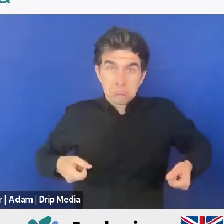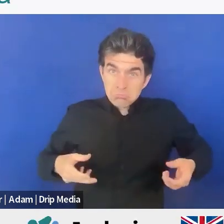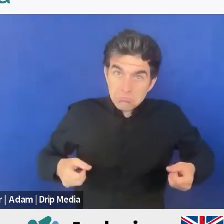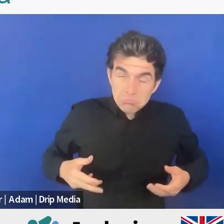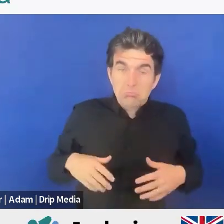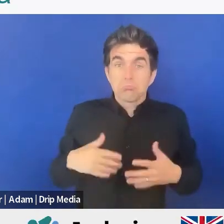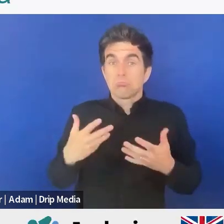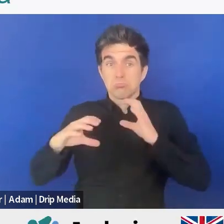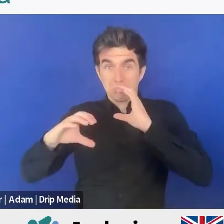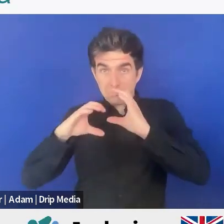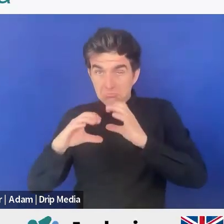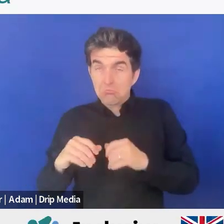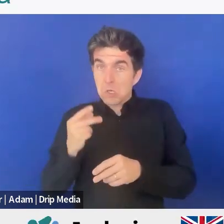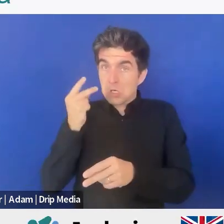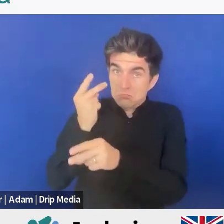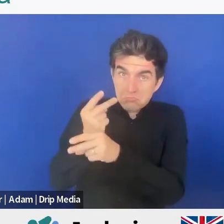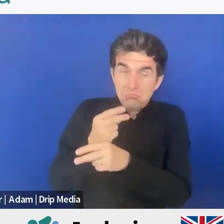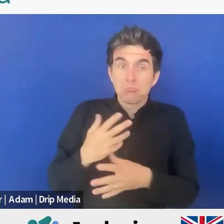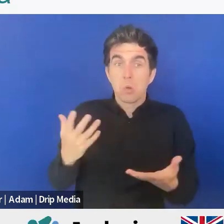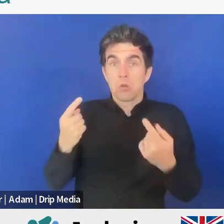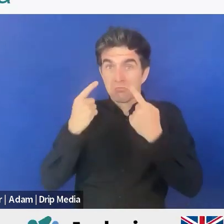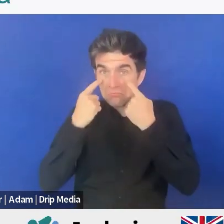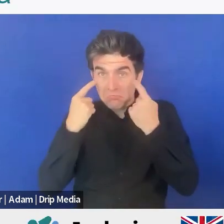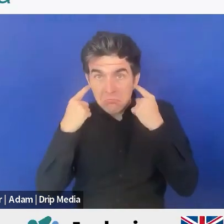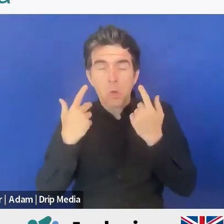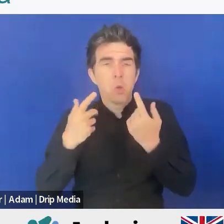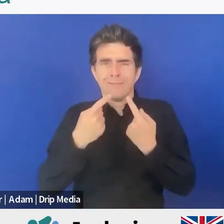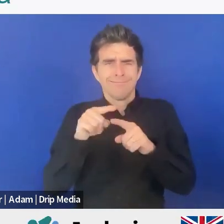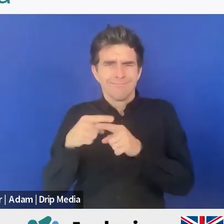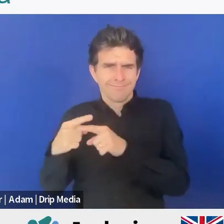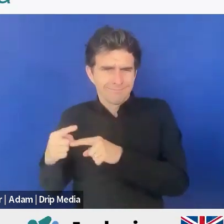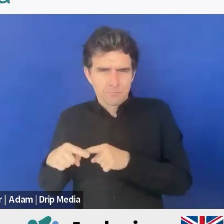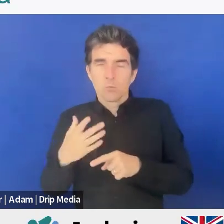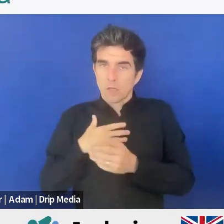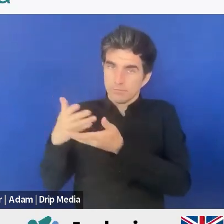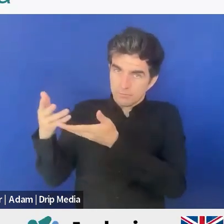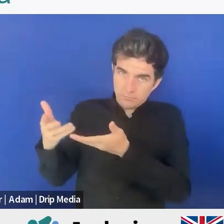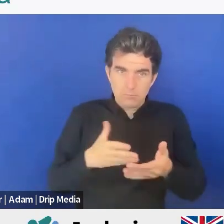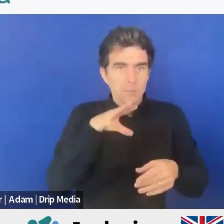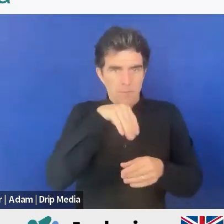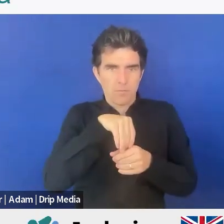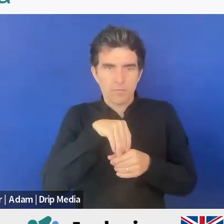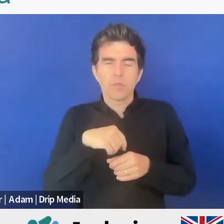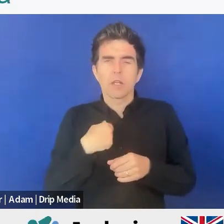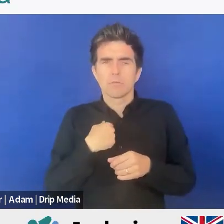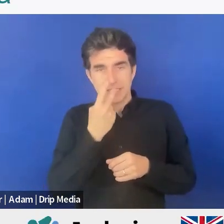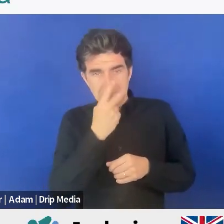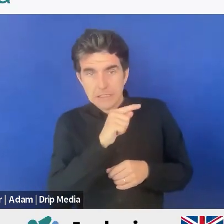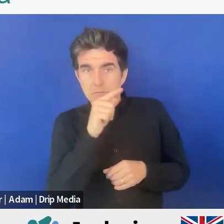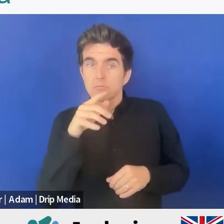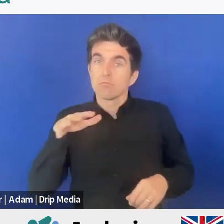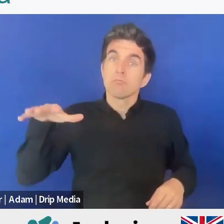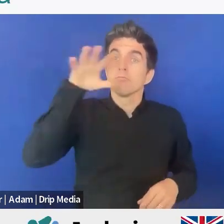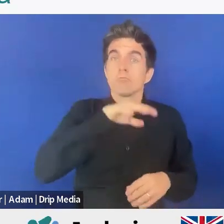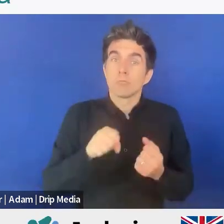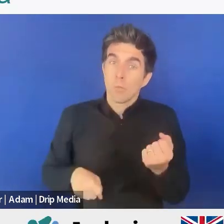children into school, and also accessing some of the broader support that they need to